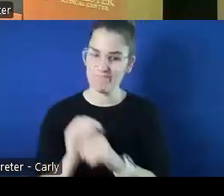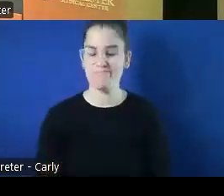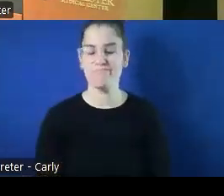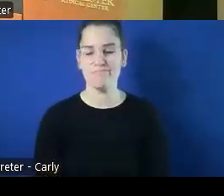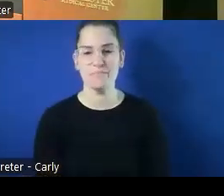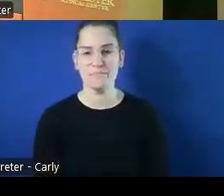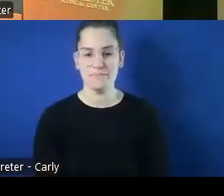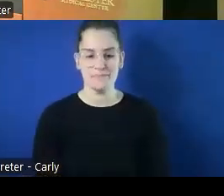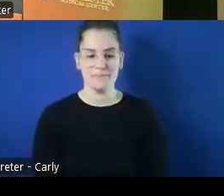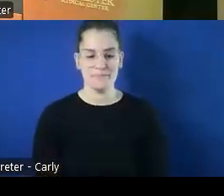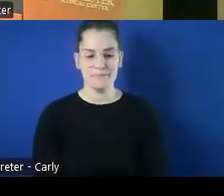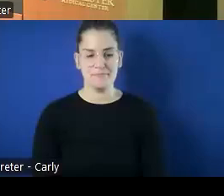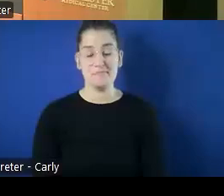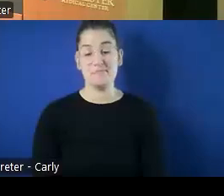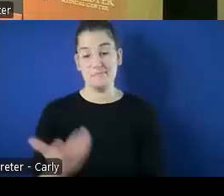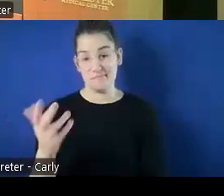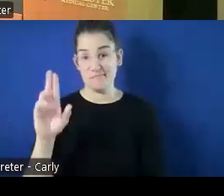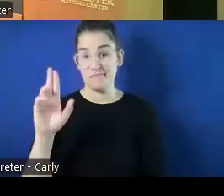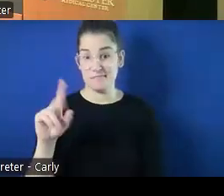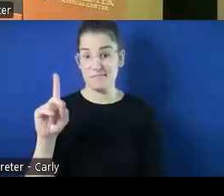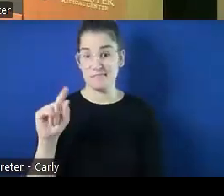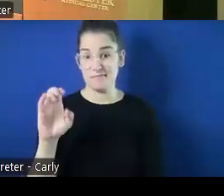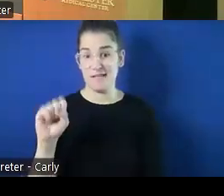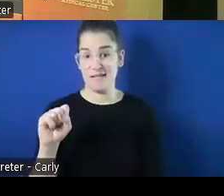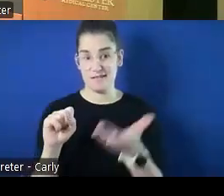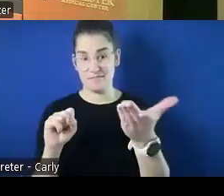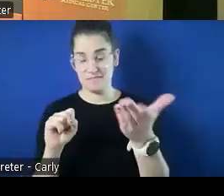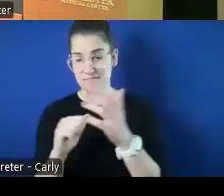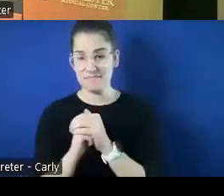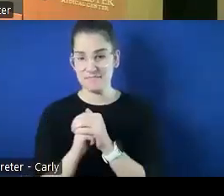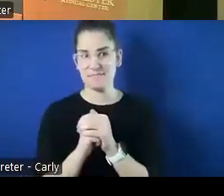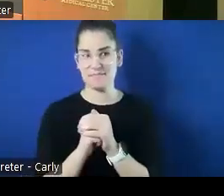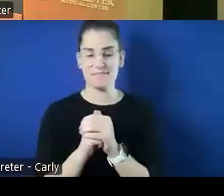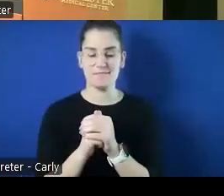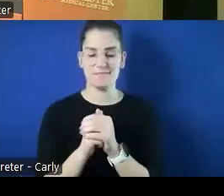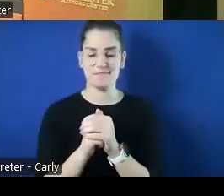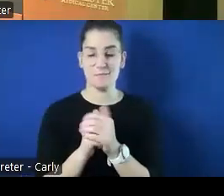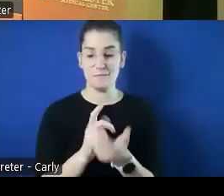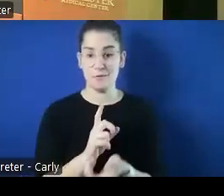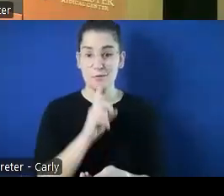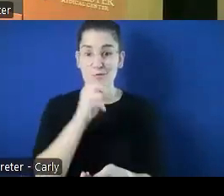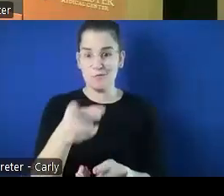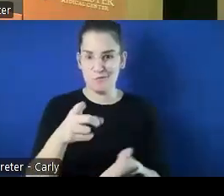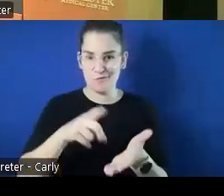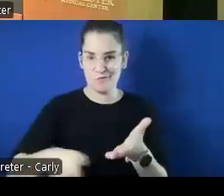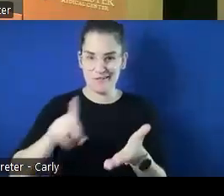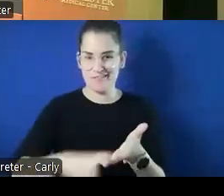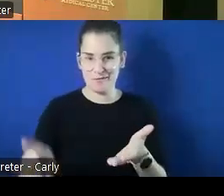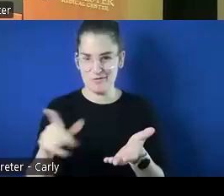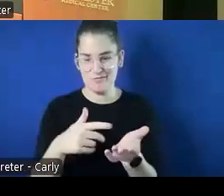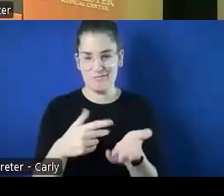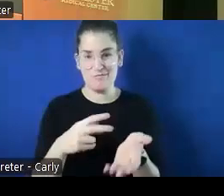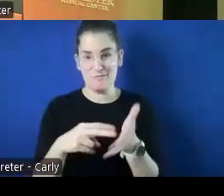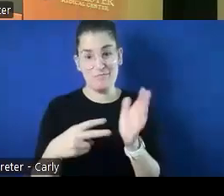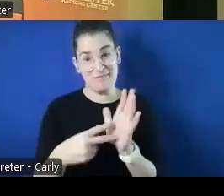Now, a few updates since then. It would not be a true research presentation if I didn't share some of the